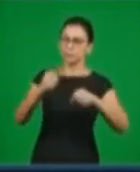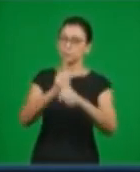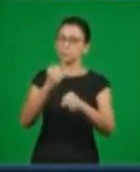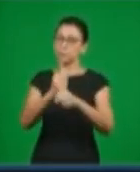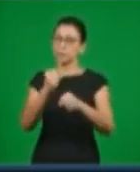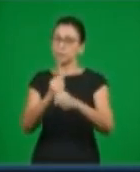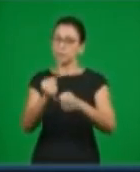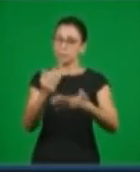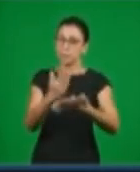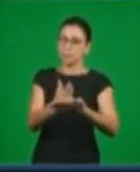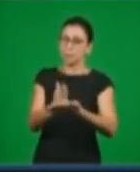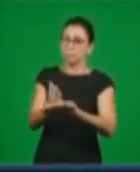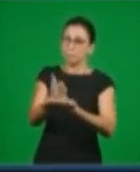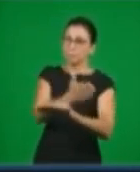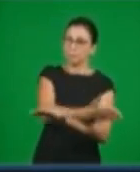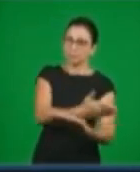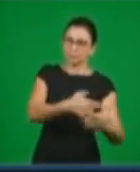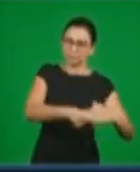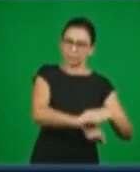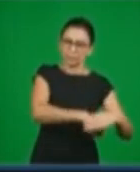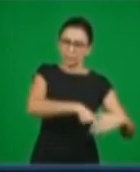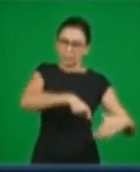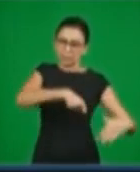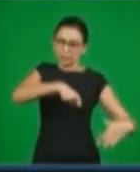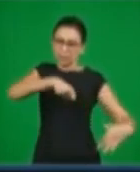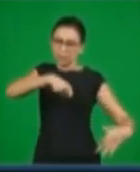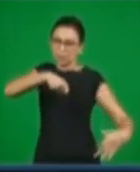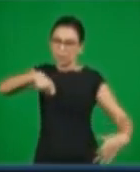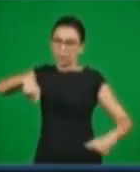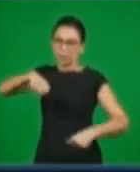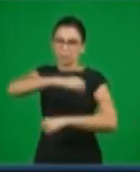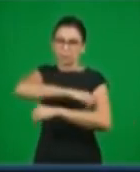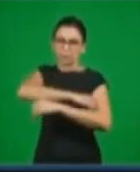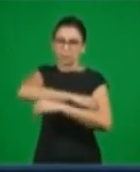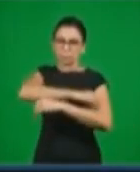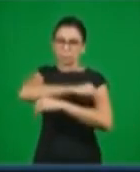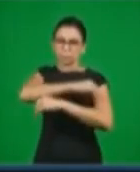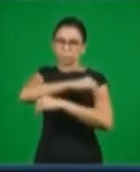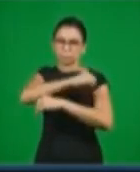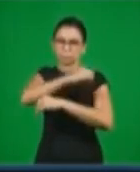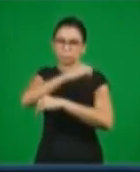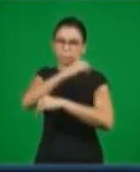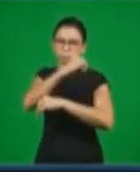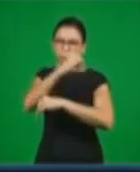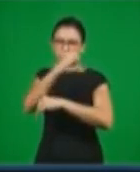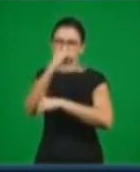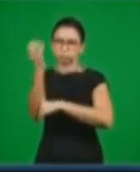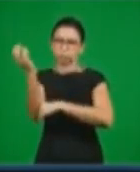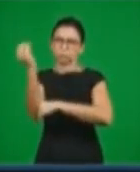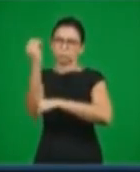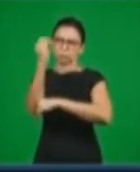spears from daybreak until their stars appeared.